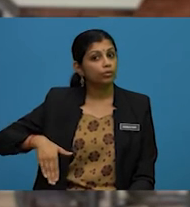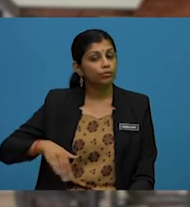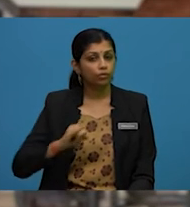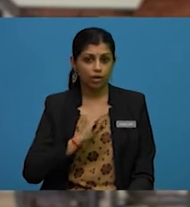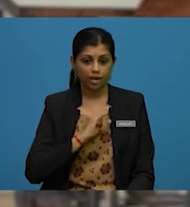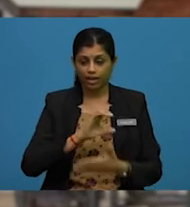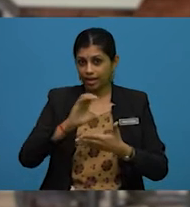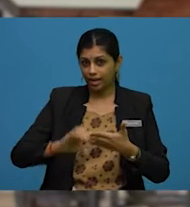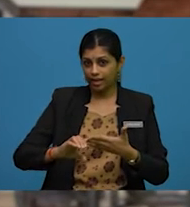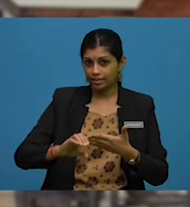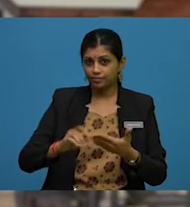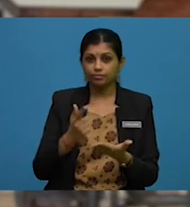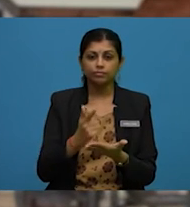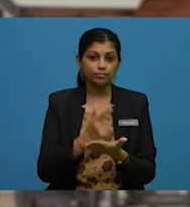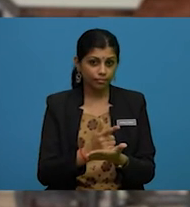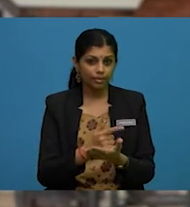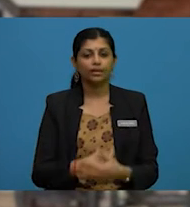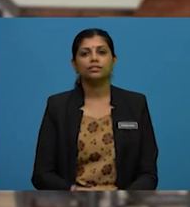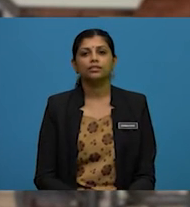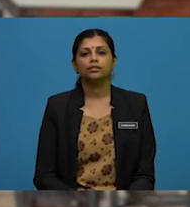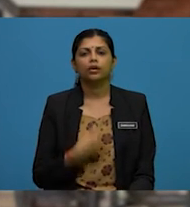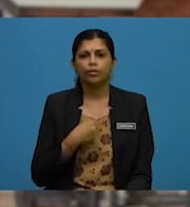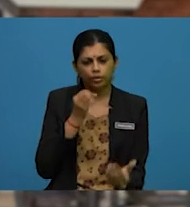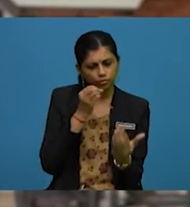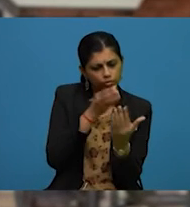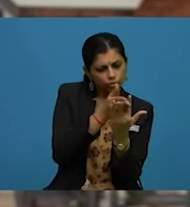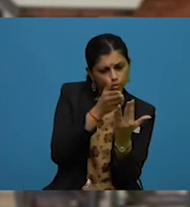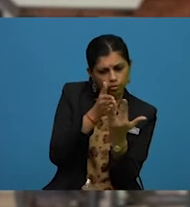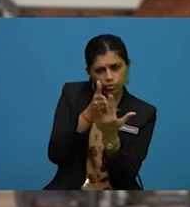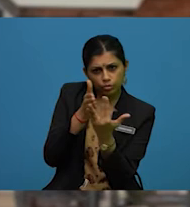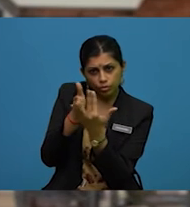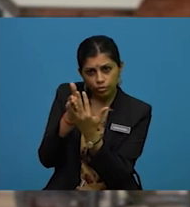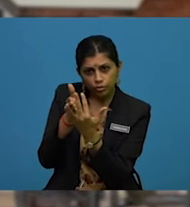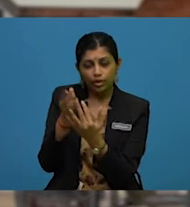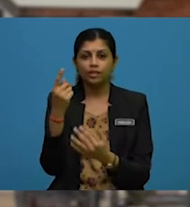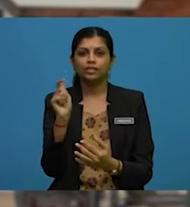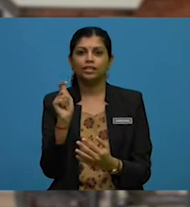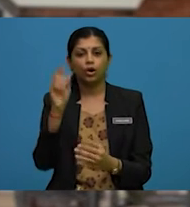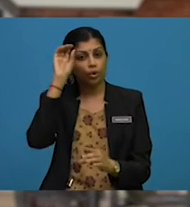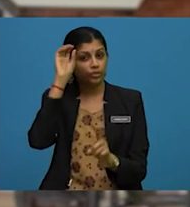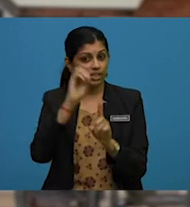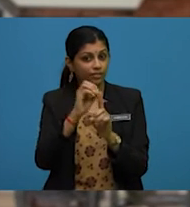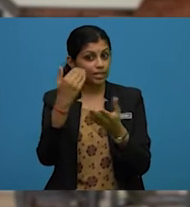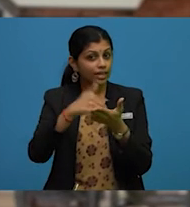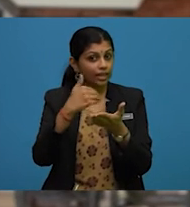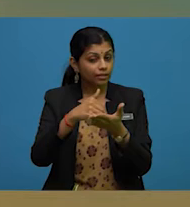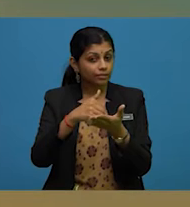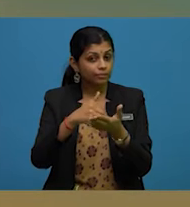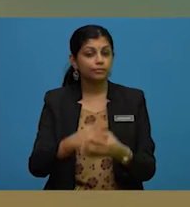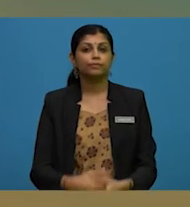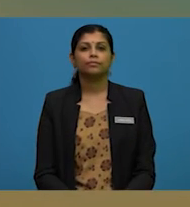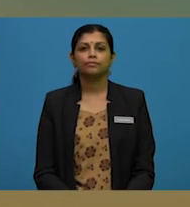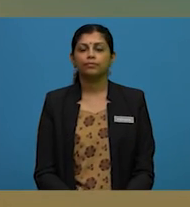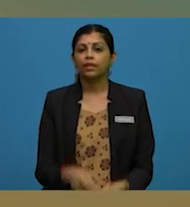Before I end today's lesson, let me go through our objectives once again.